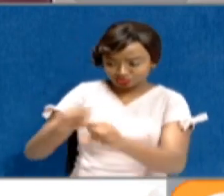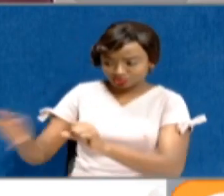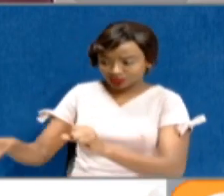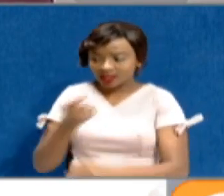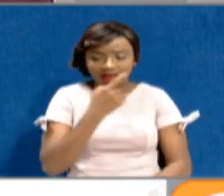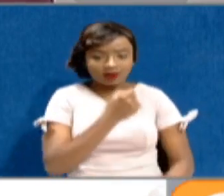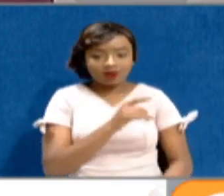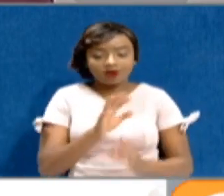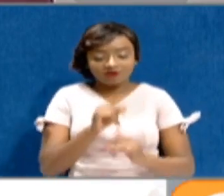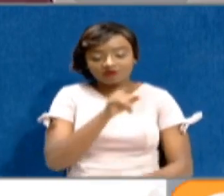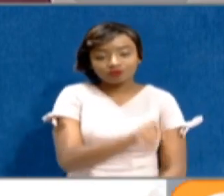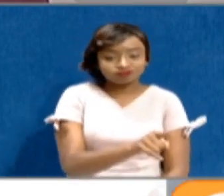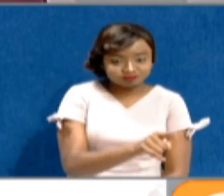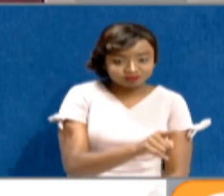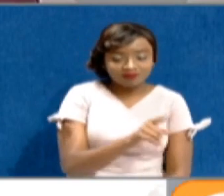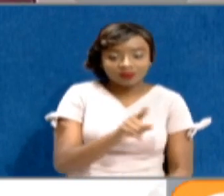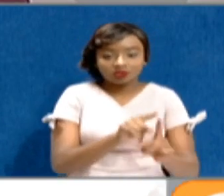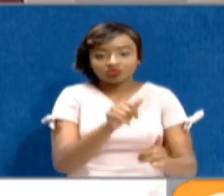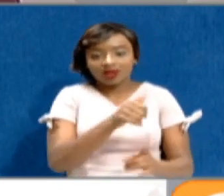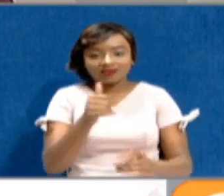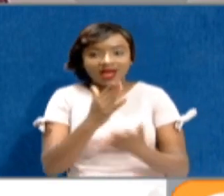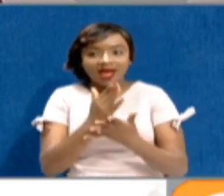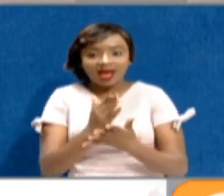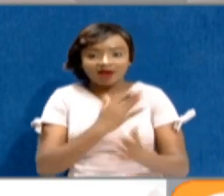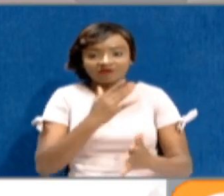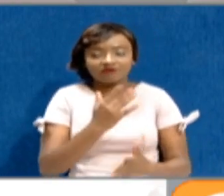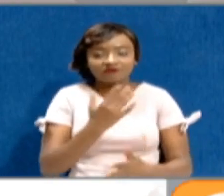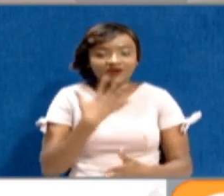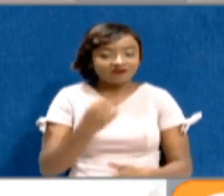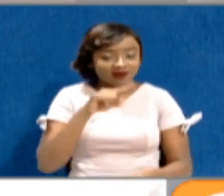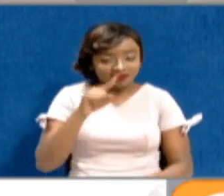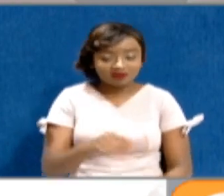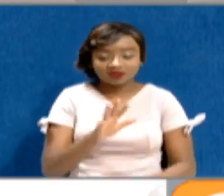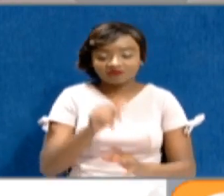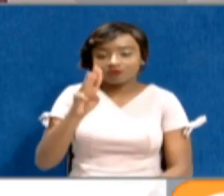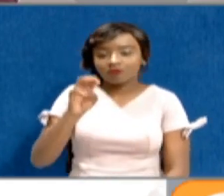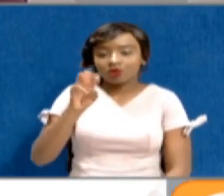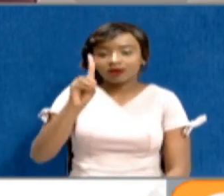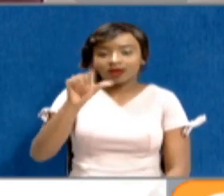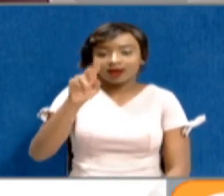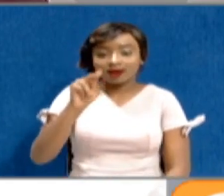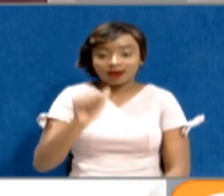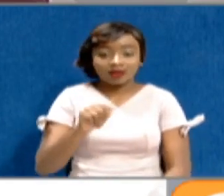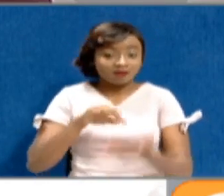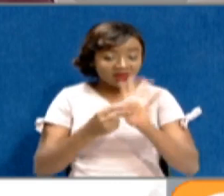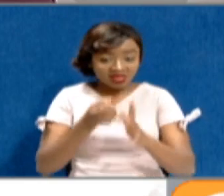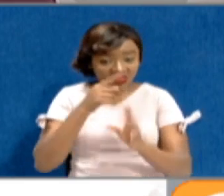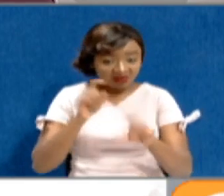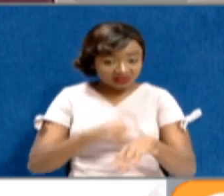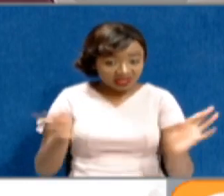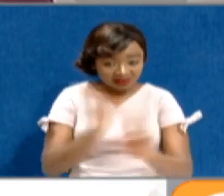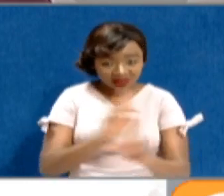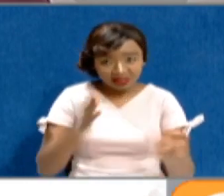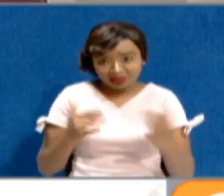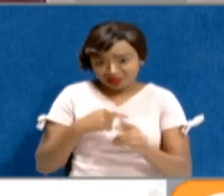million doses for one from Johnson & Johnson, another almost 500,000 from Moderna. How much will it cost you when it comes out, which is possibly